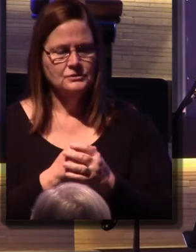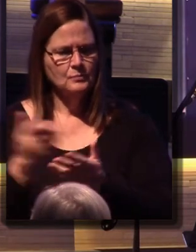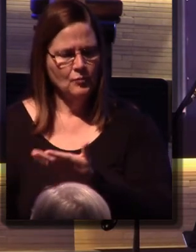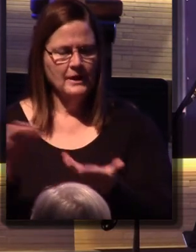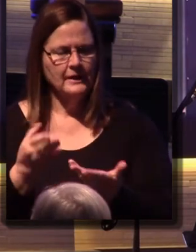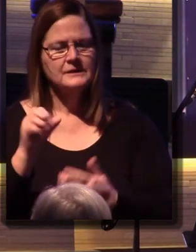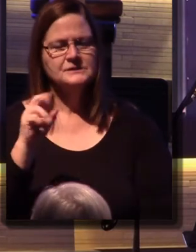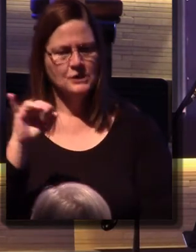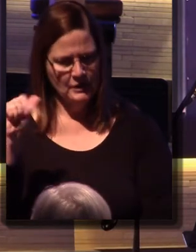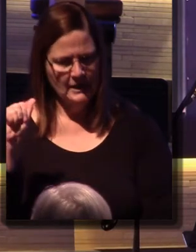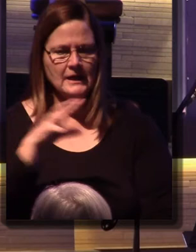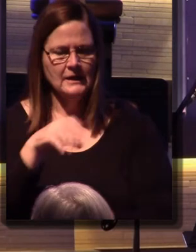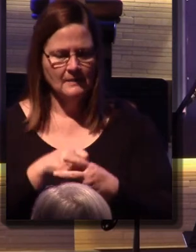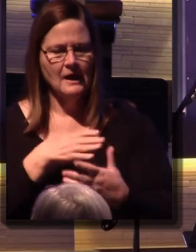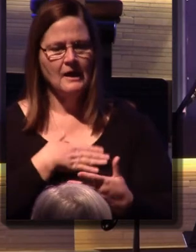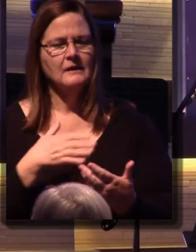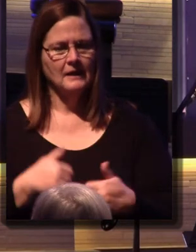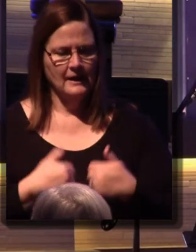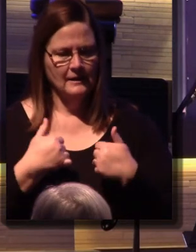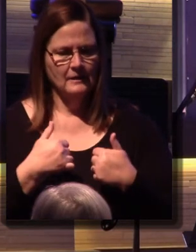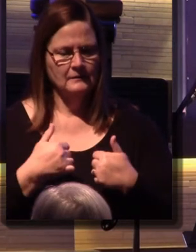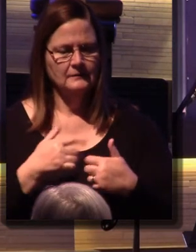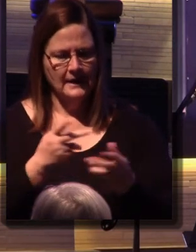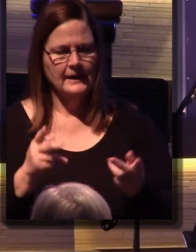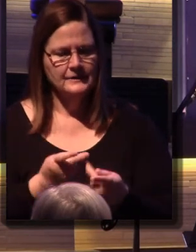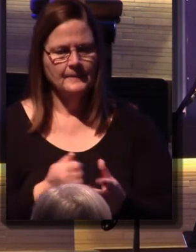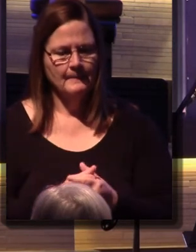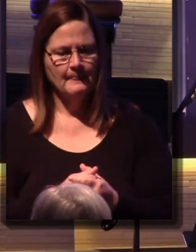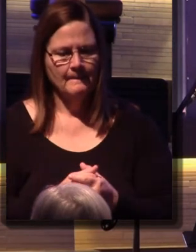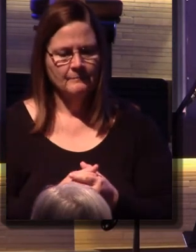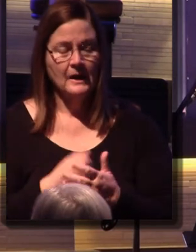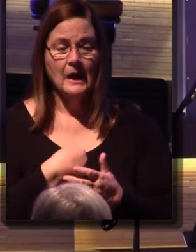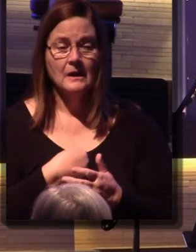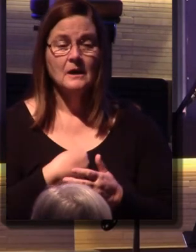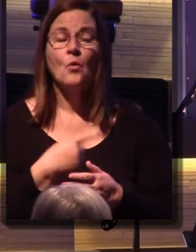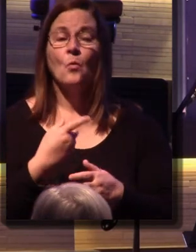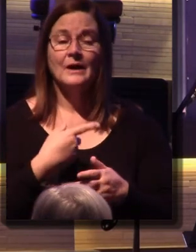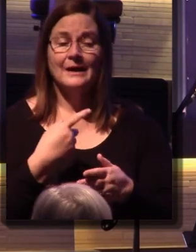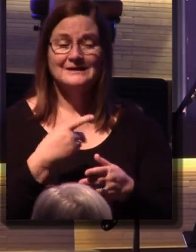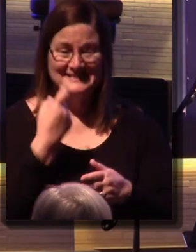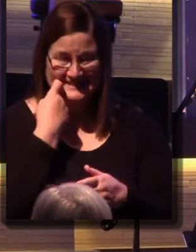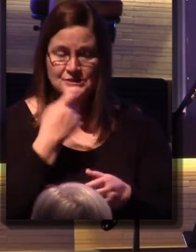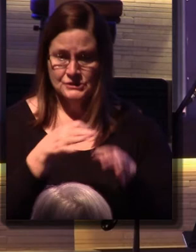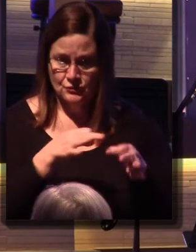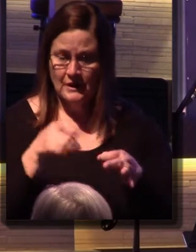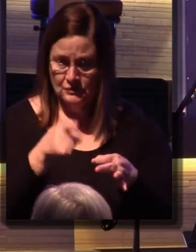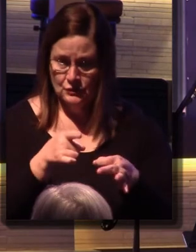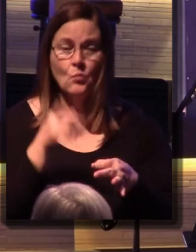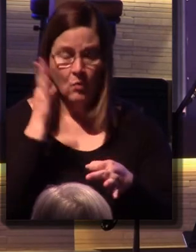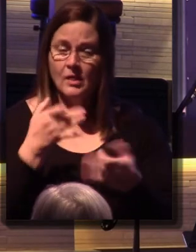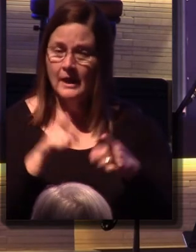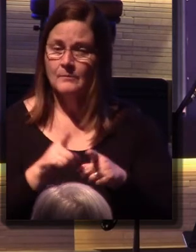my land. And so now he's changing to Assyria. He says, I am going to do what I just described to you will happen